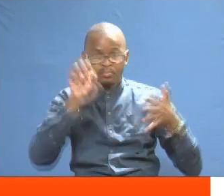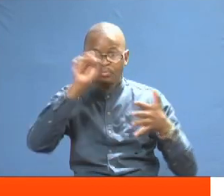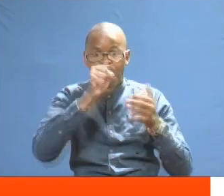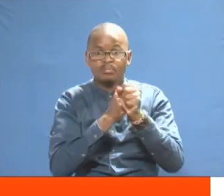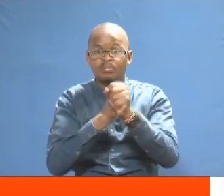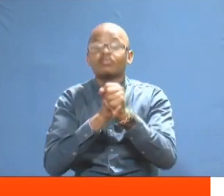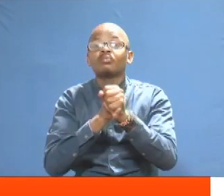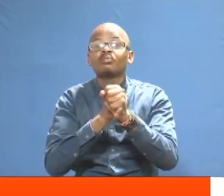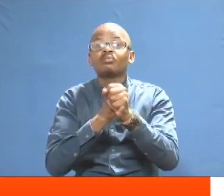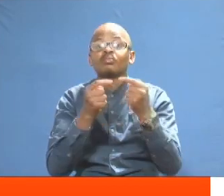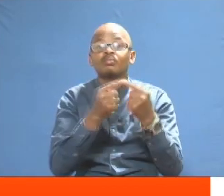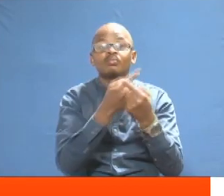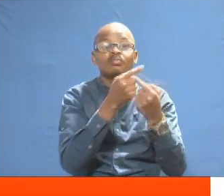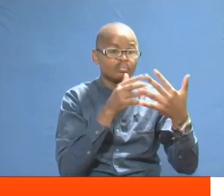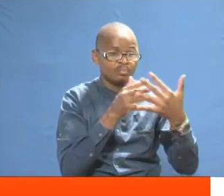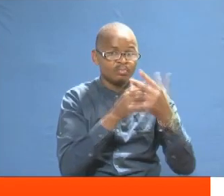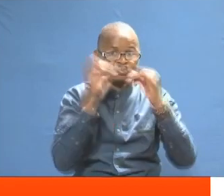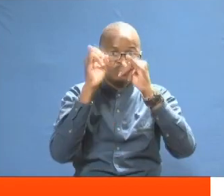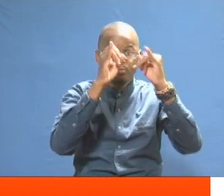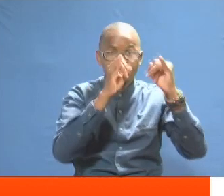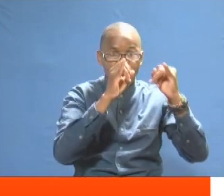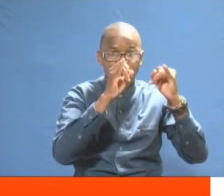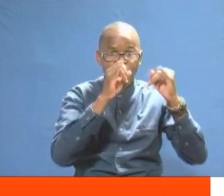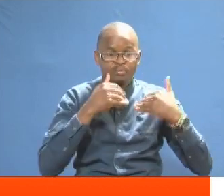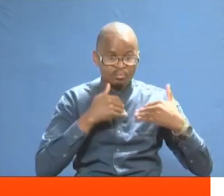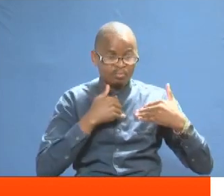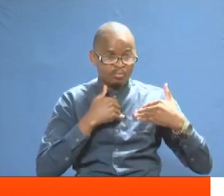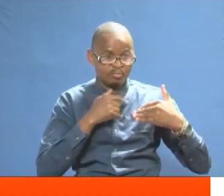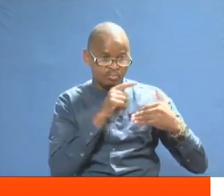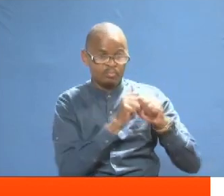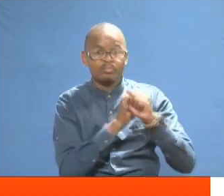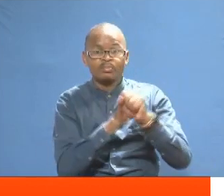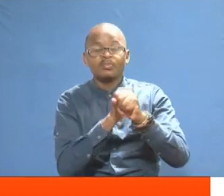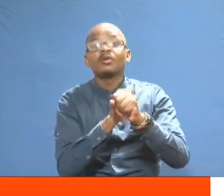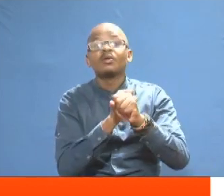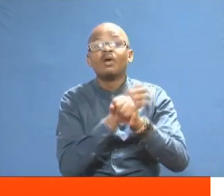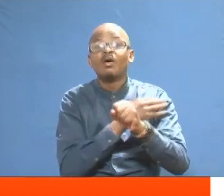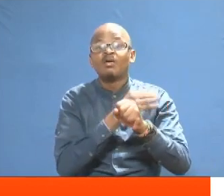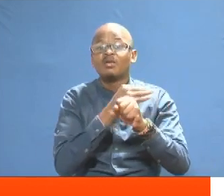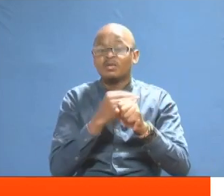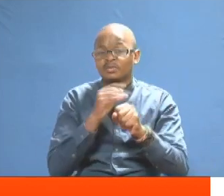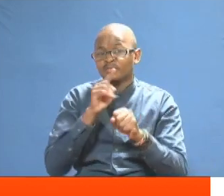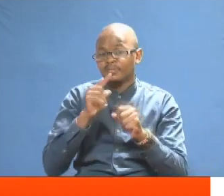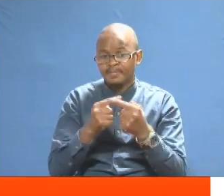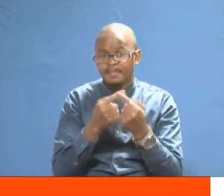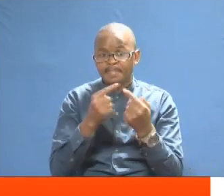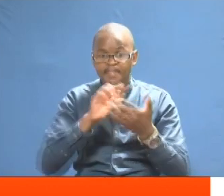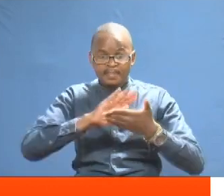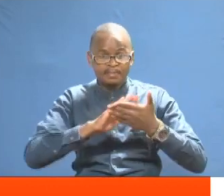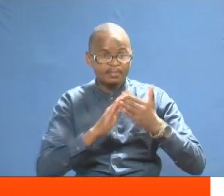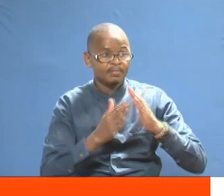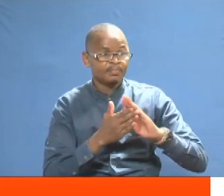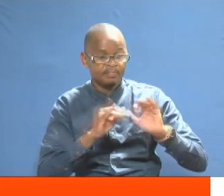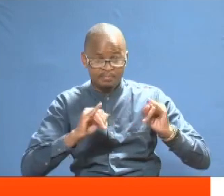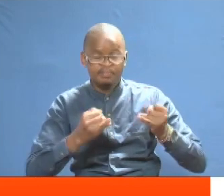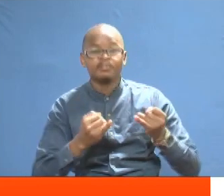state-sponsored violence against individuals who do not are perceived not to support their cause. And state-sponsored violence is now becoming